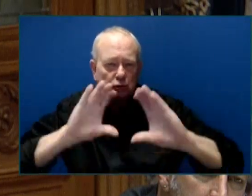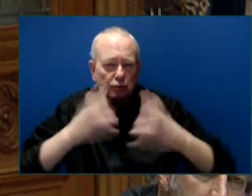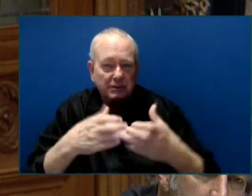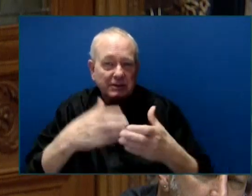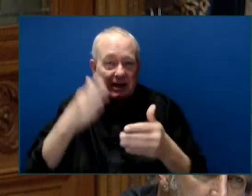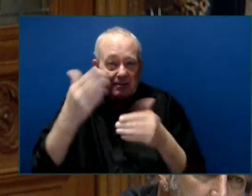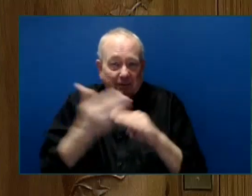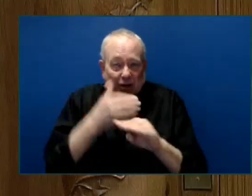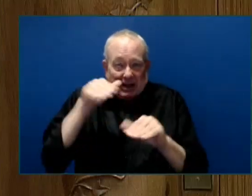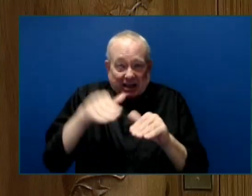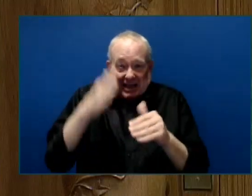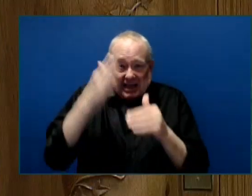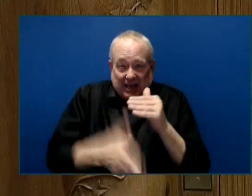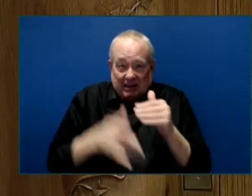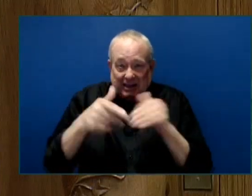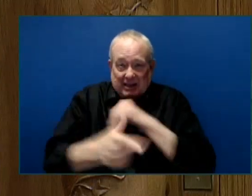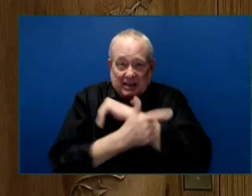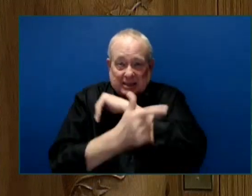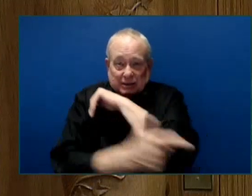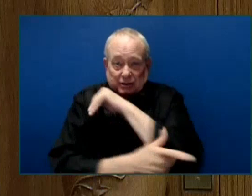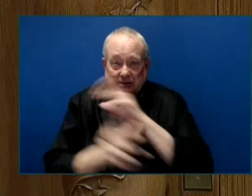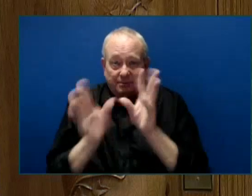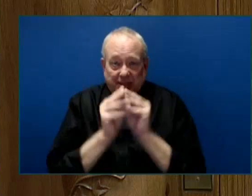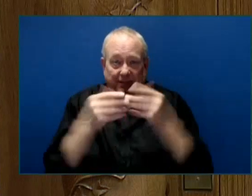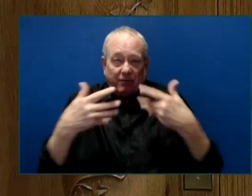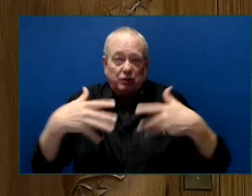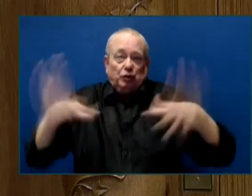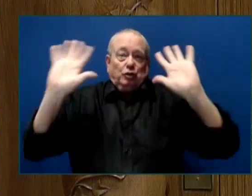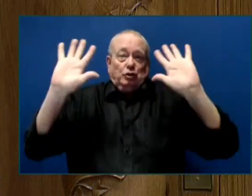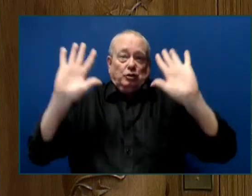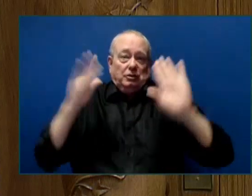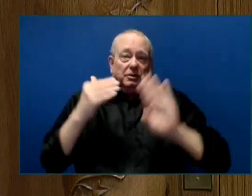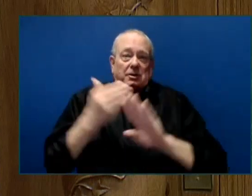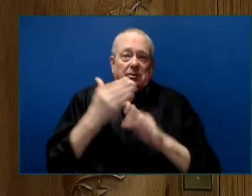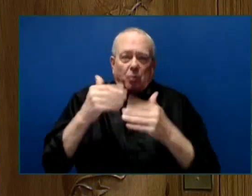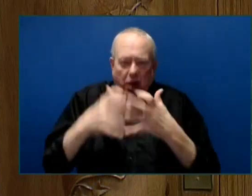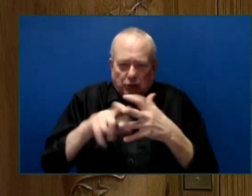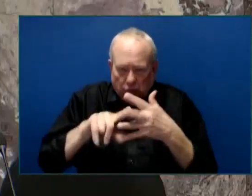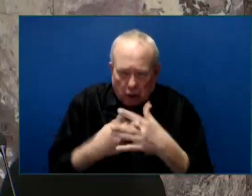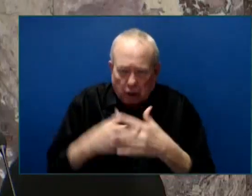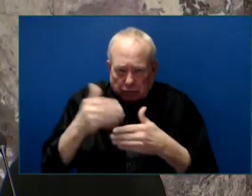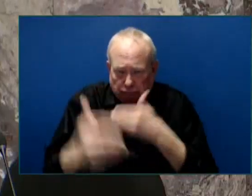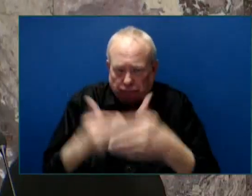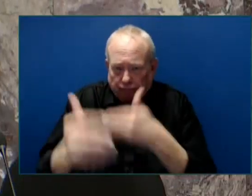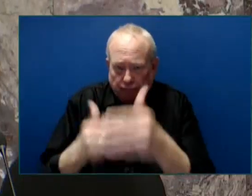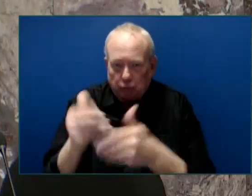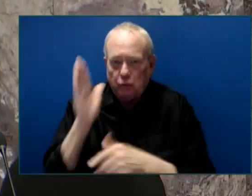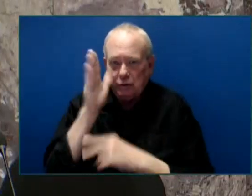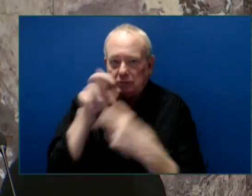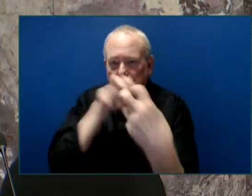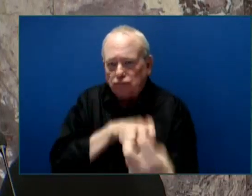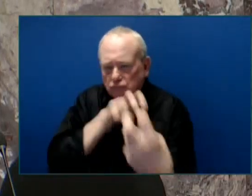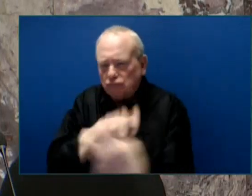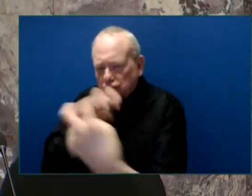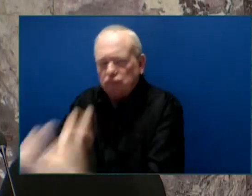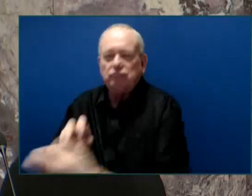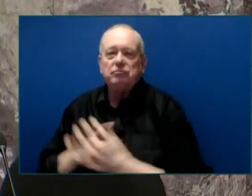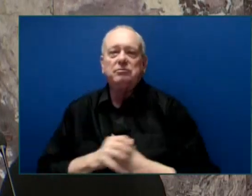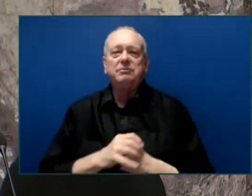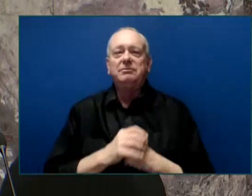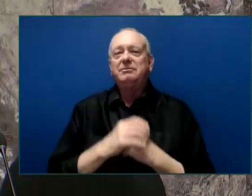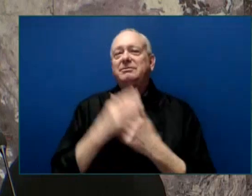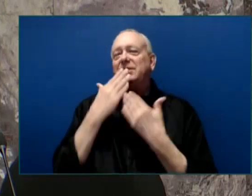solutions? Minister of Jobs, Economic Development. Thank you very much, Honourable Speaker, and thank you again to the member for the